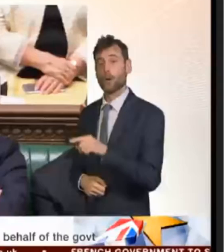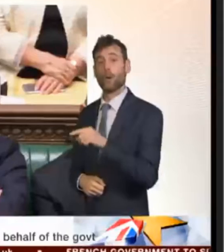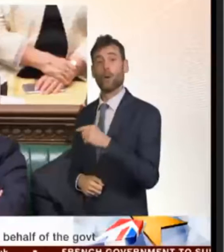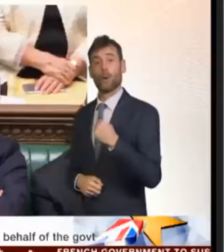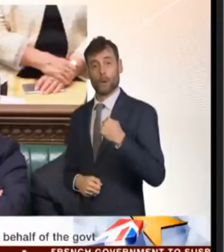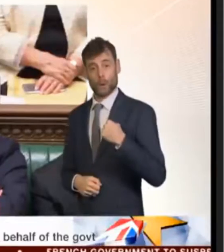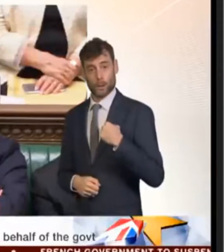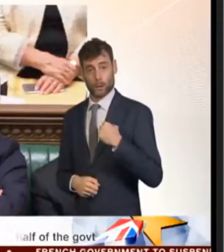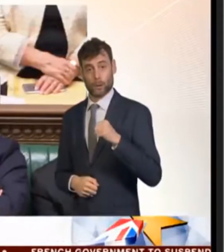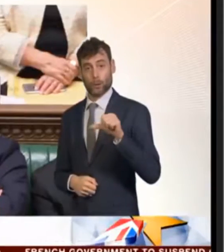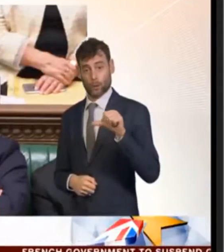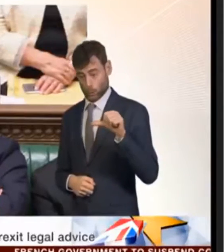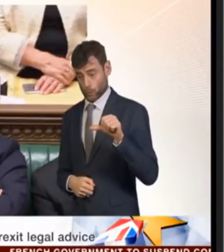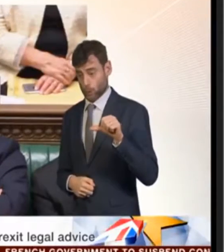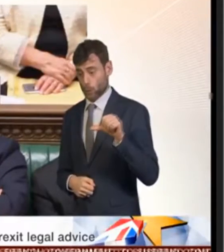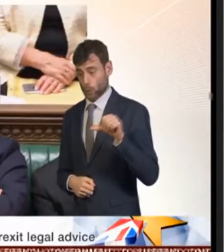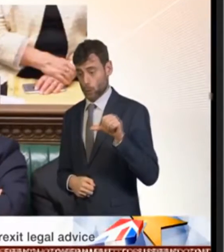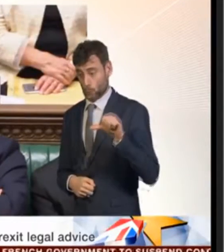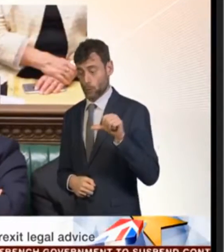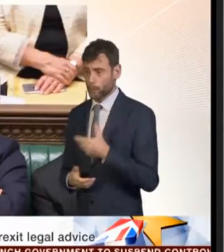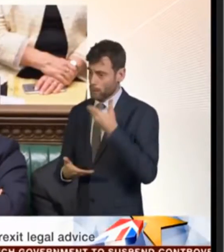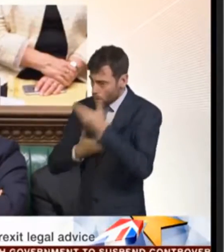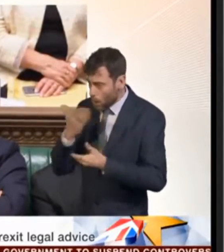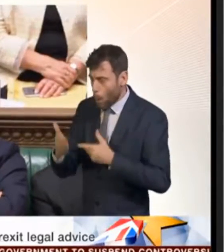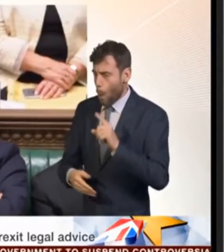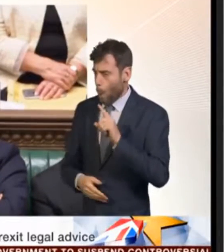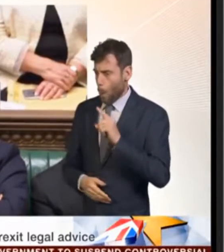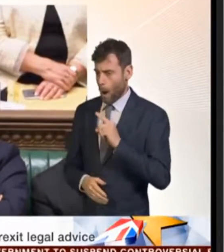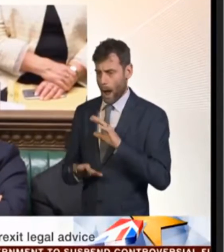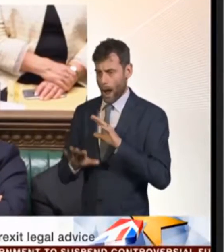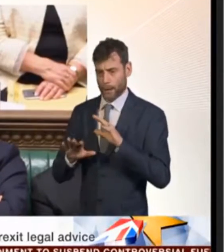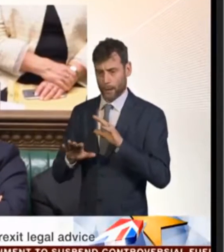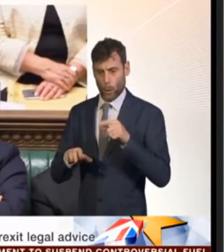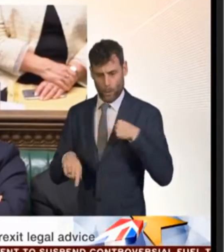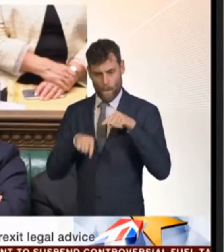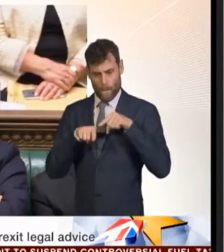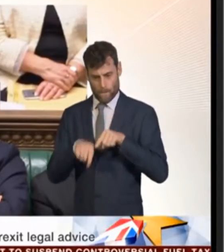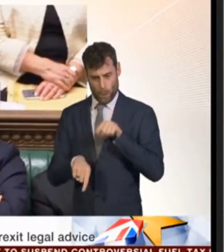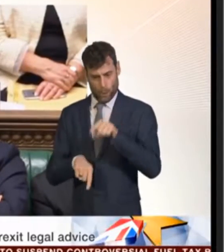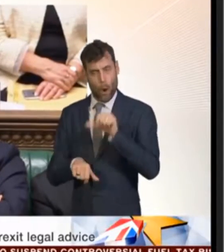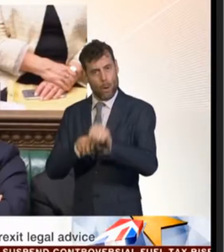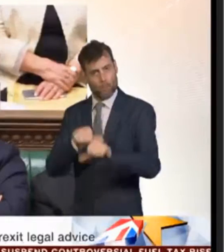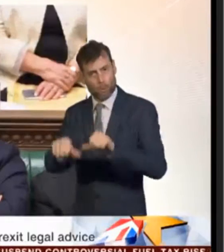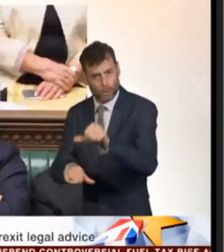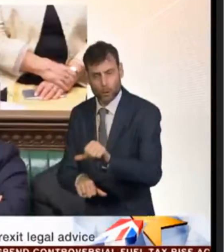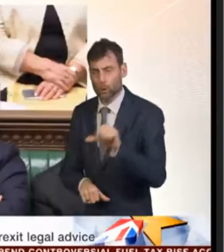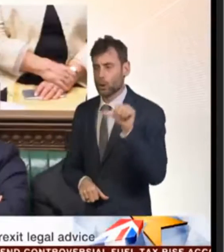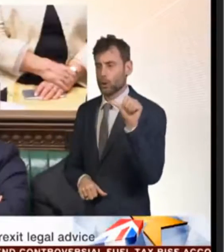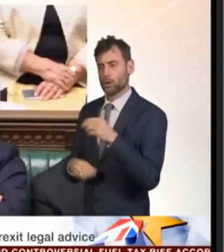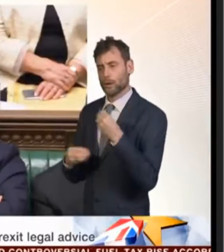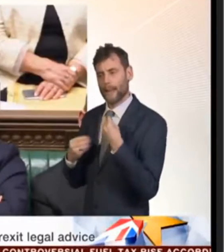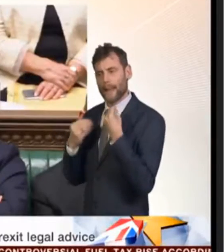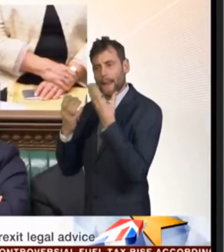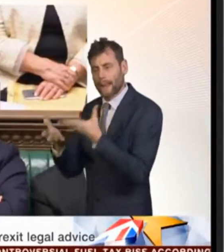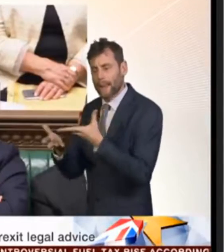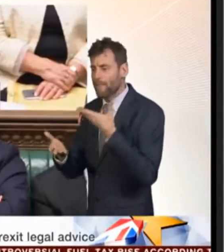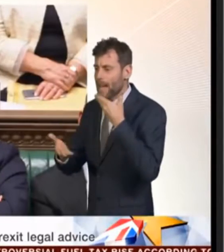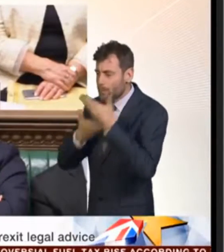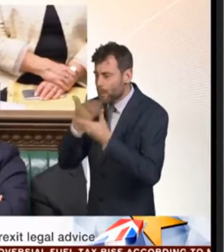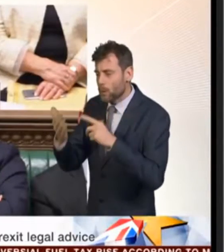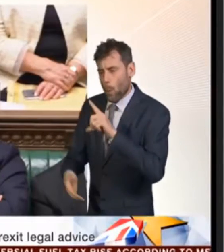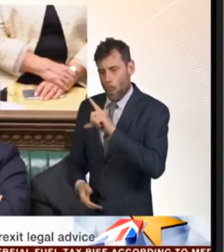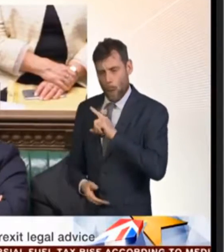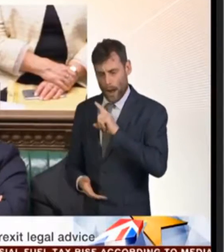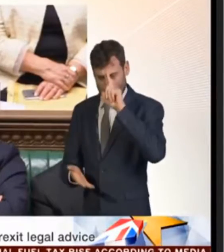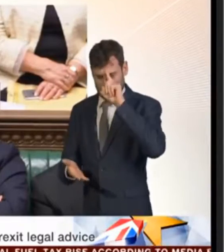due processes of this House. They should be given the opportunity to explain how they have come to their decision about